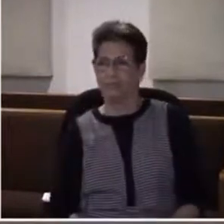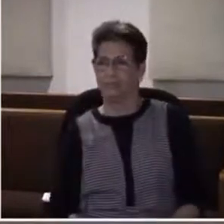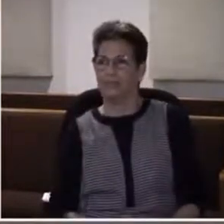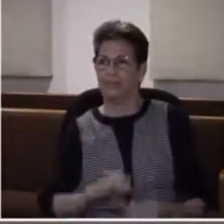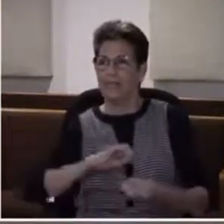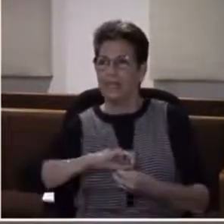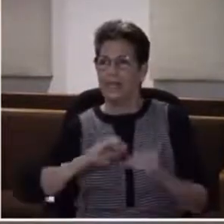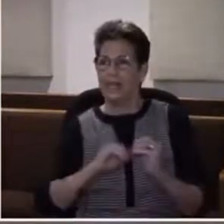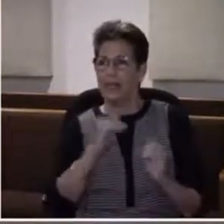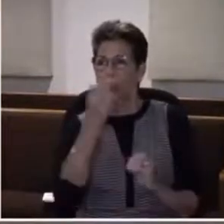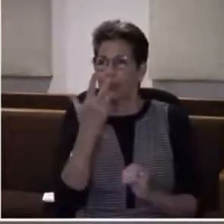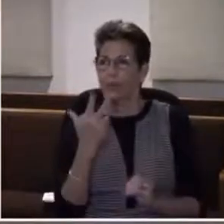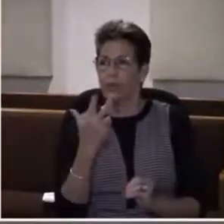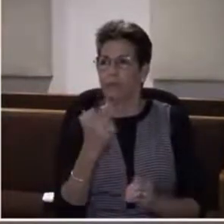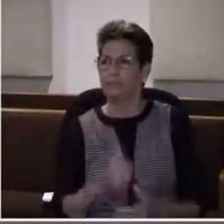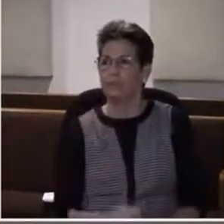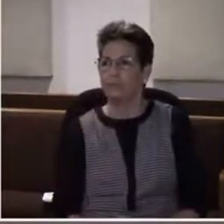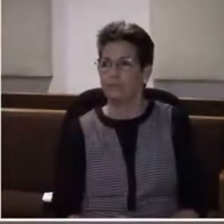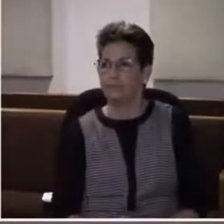Number three.